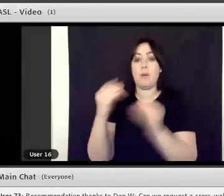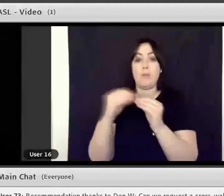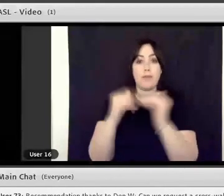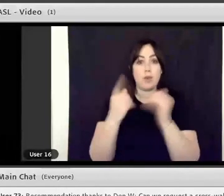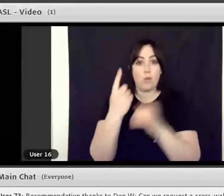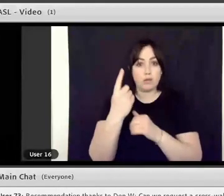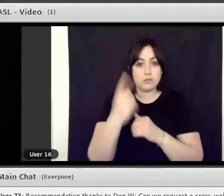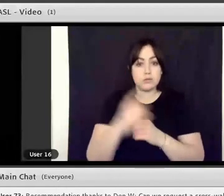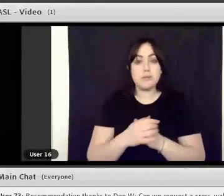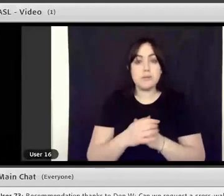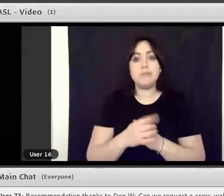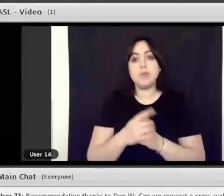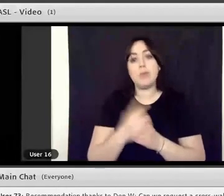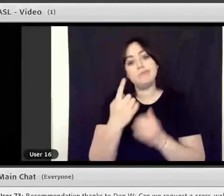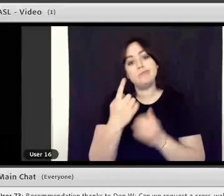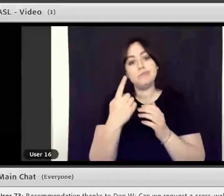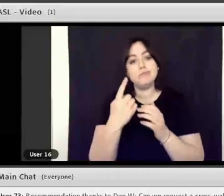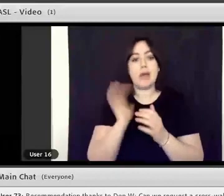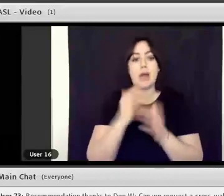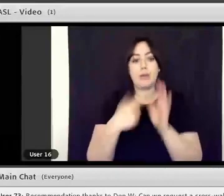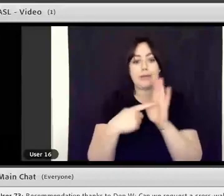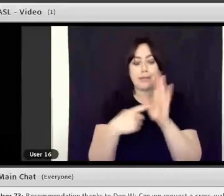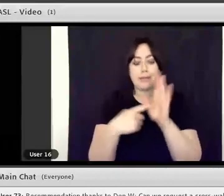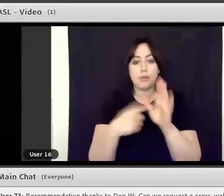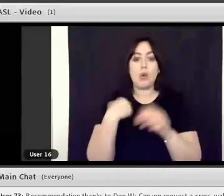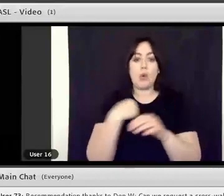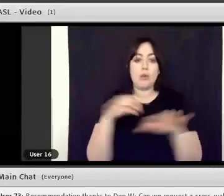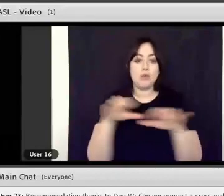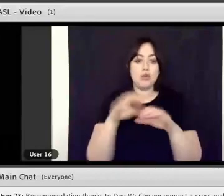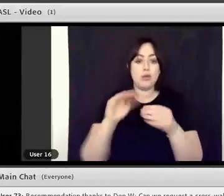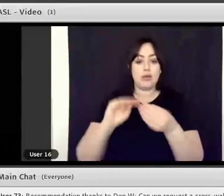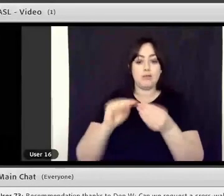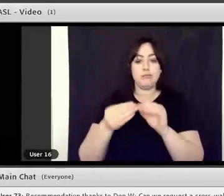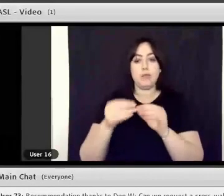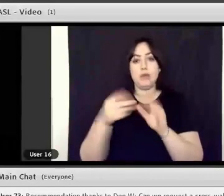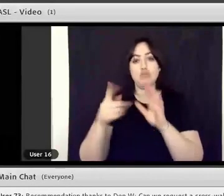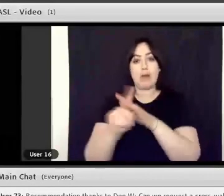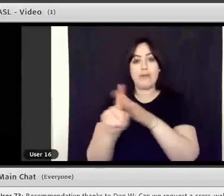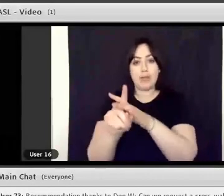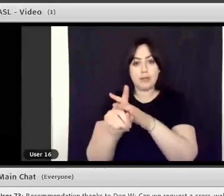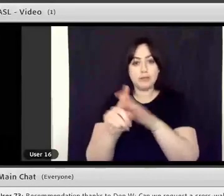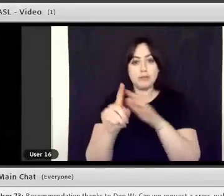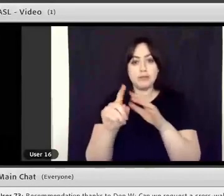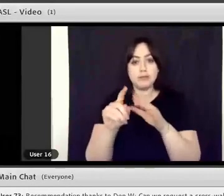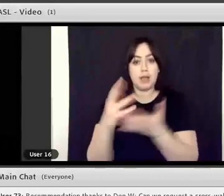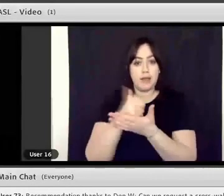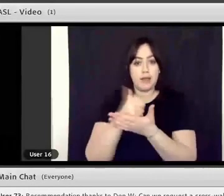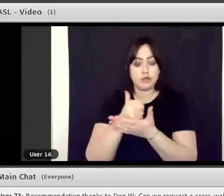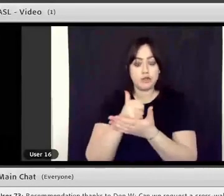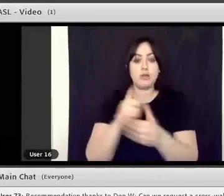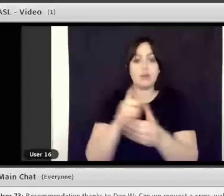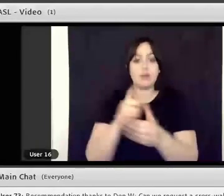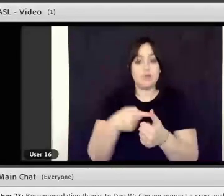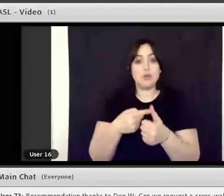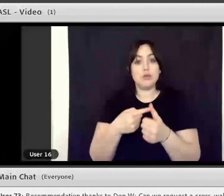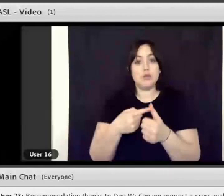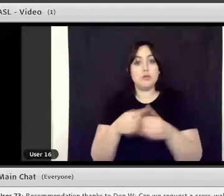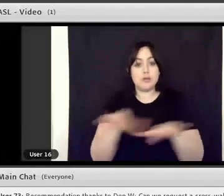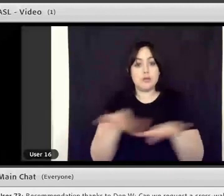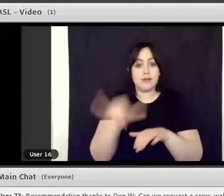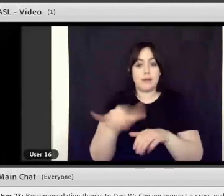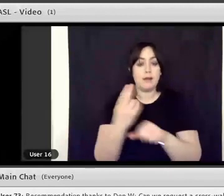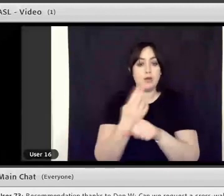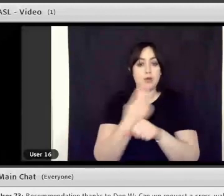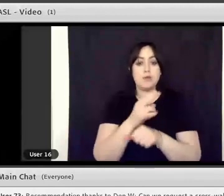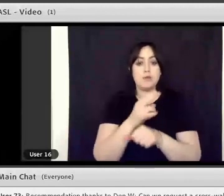collection, and we first collected information using the short set from students, and found almost